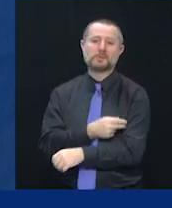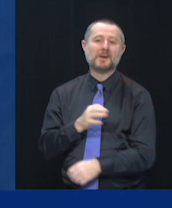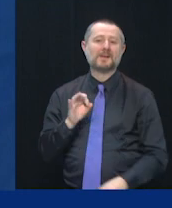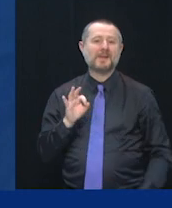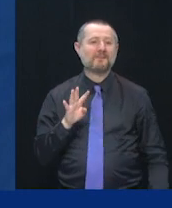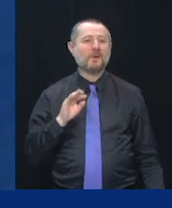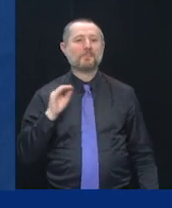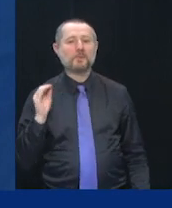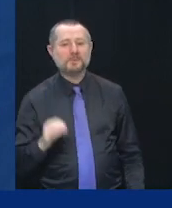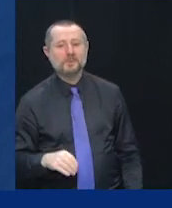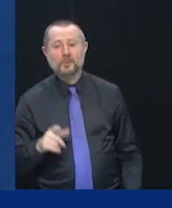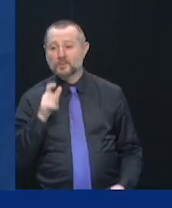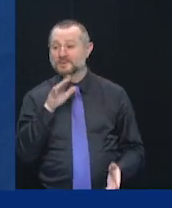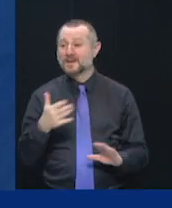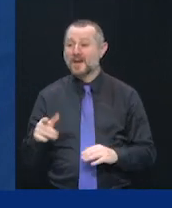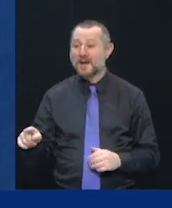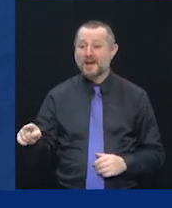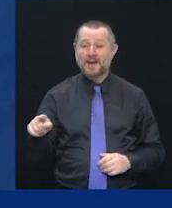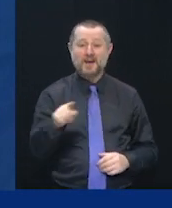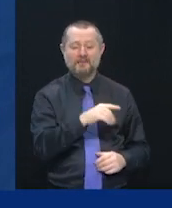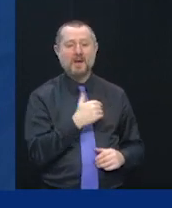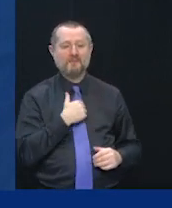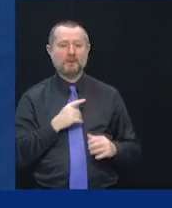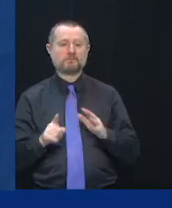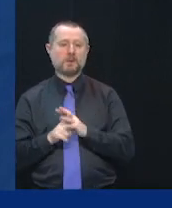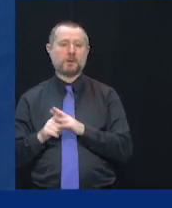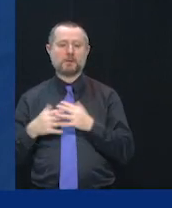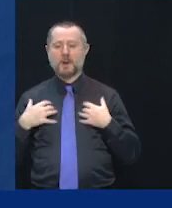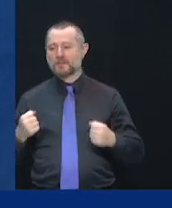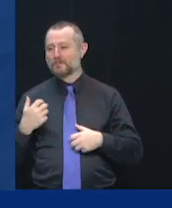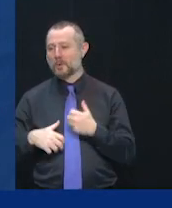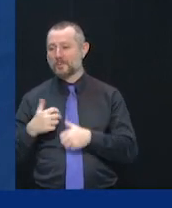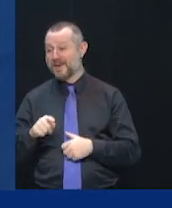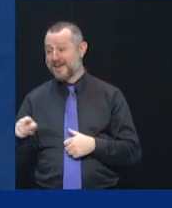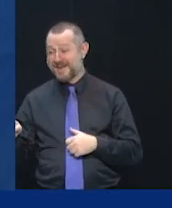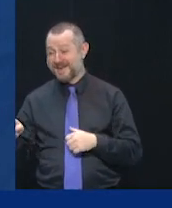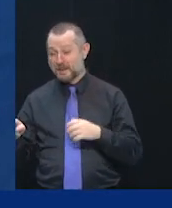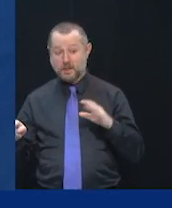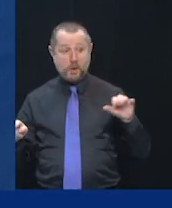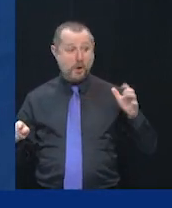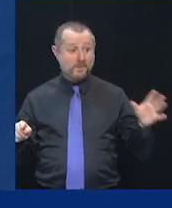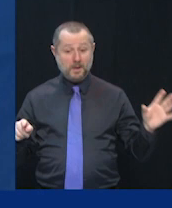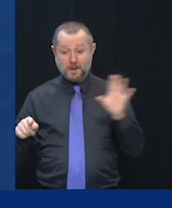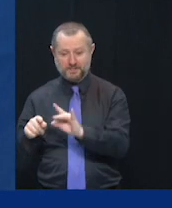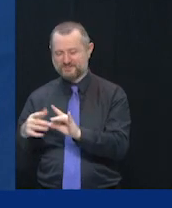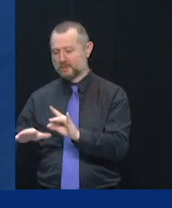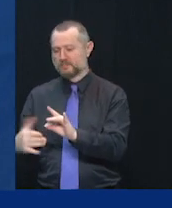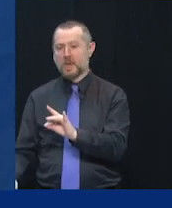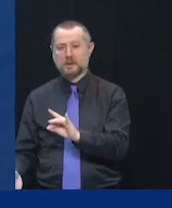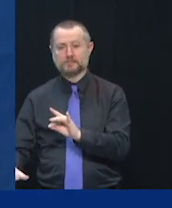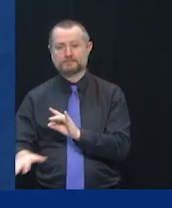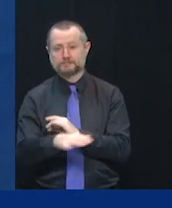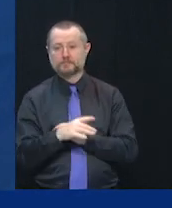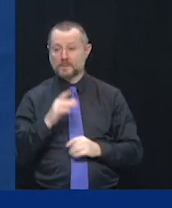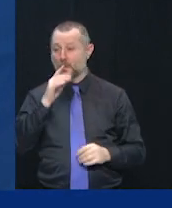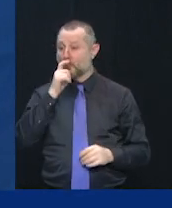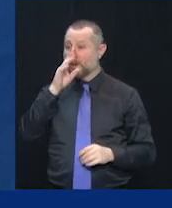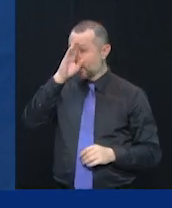comorbidities. Yes, we had to do hospital staff. Yes, nursing